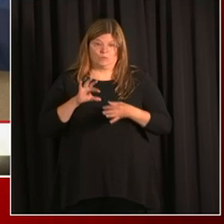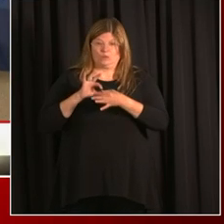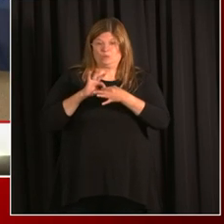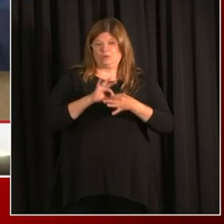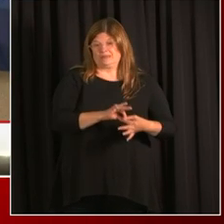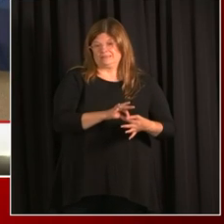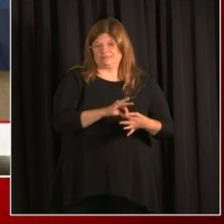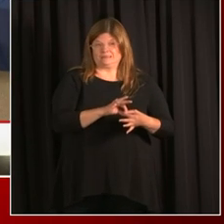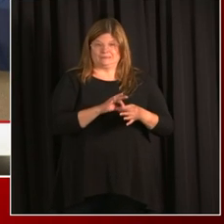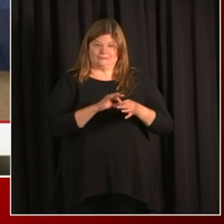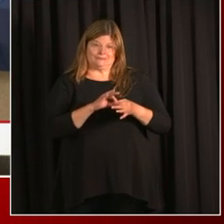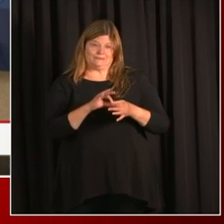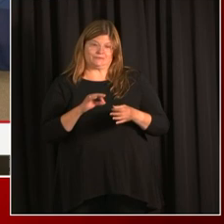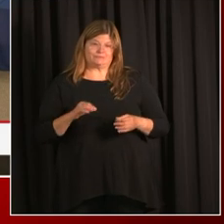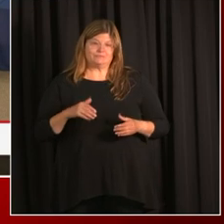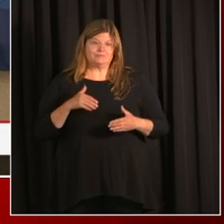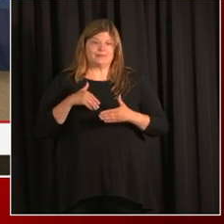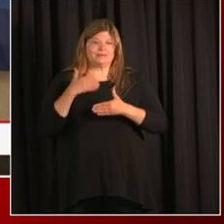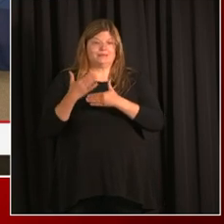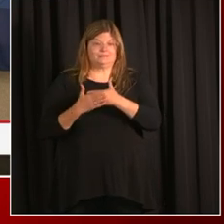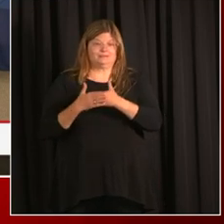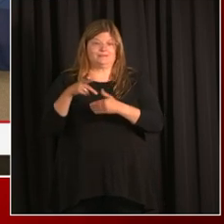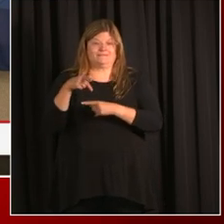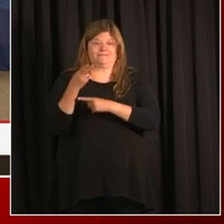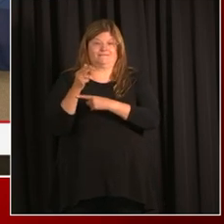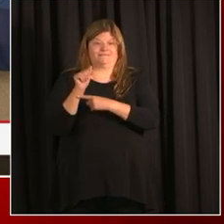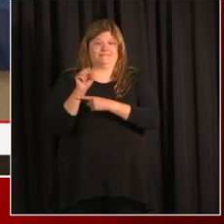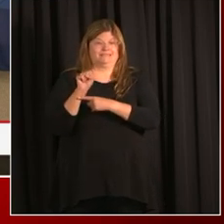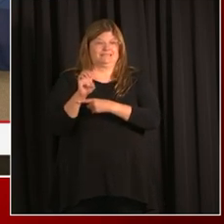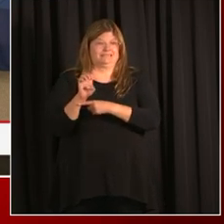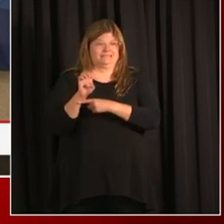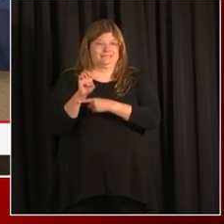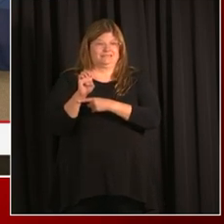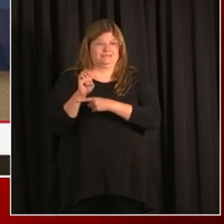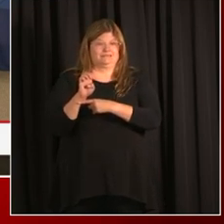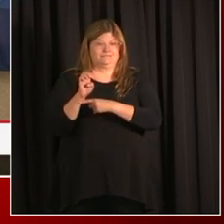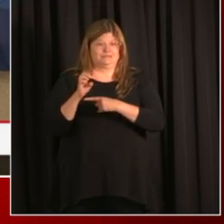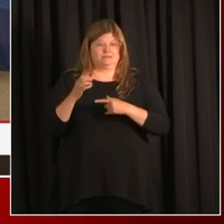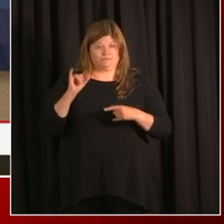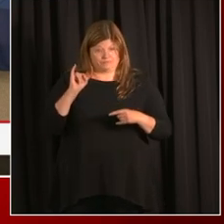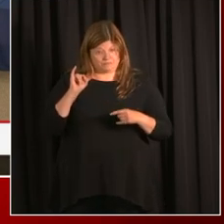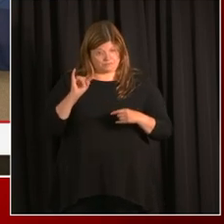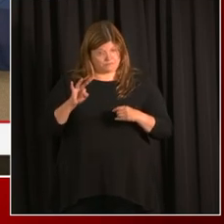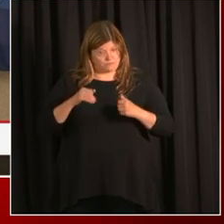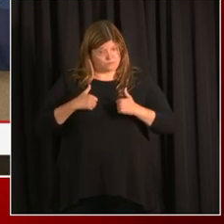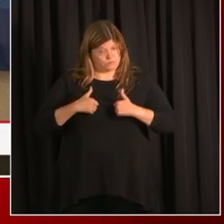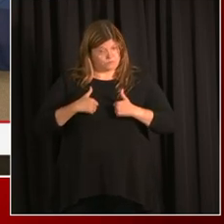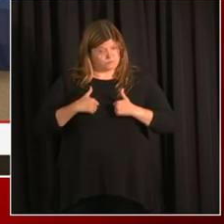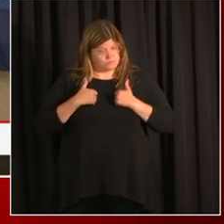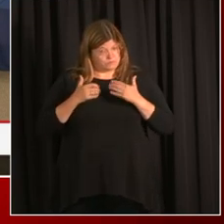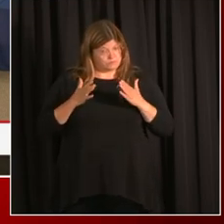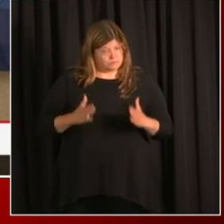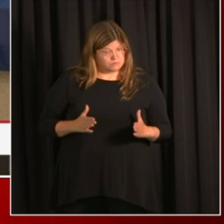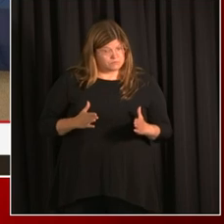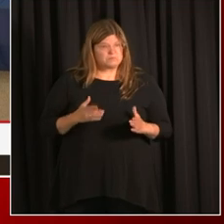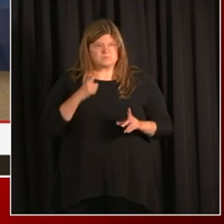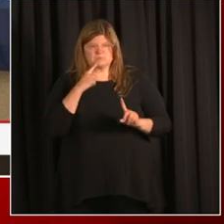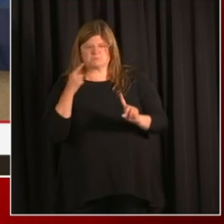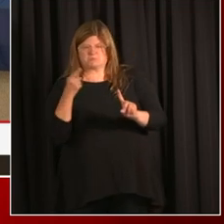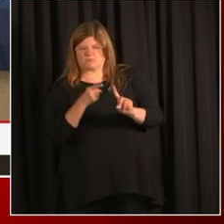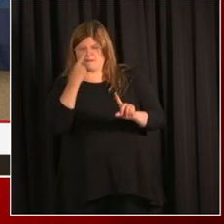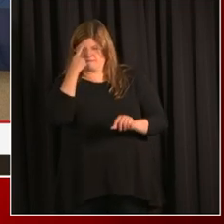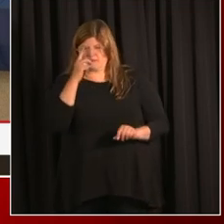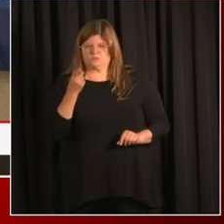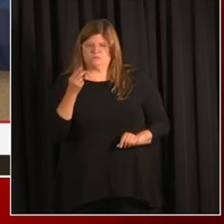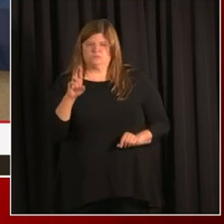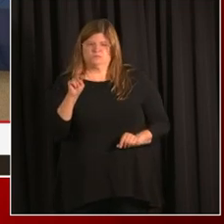related to the next phase. If the resident's question is for Dr. Nesbitt, they've noticed that we have